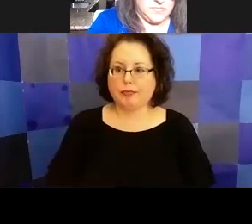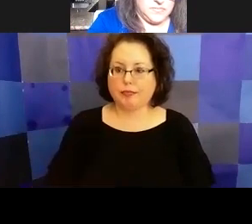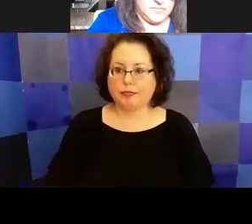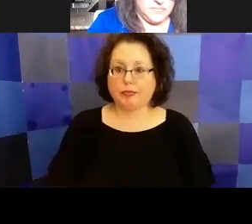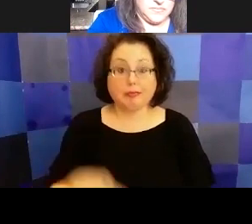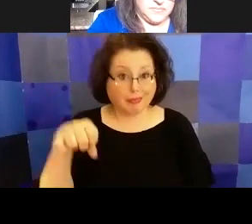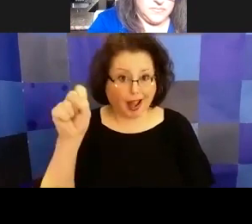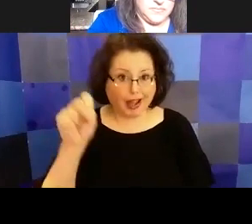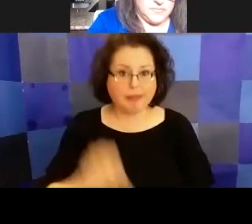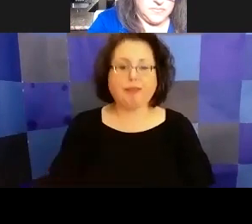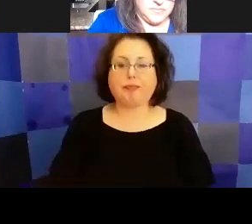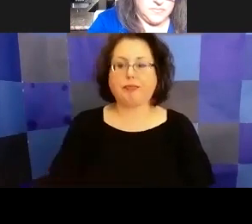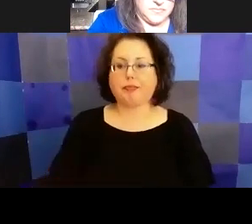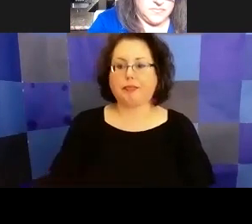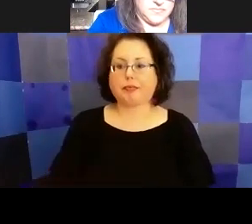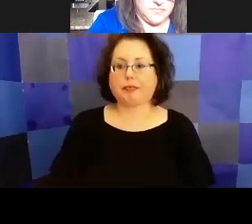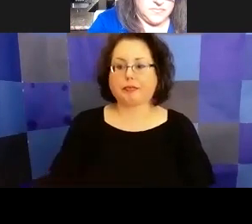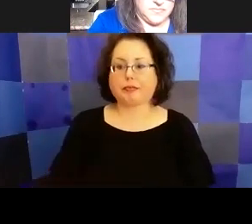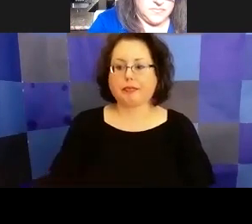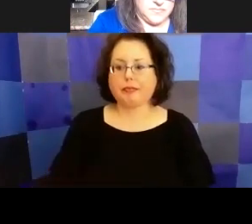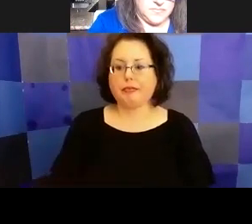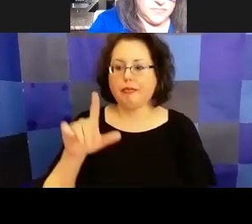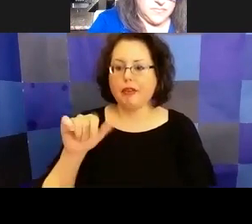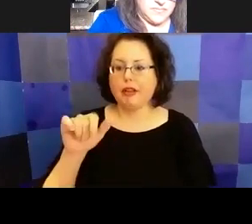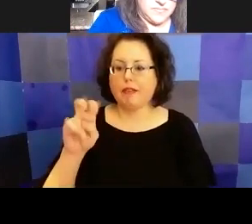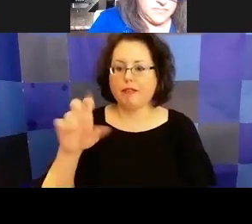Aye. Mr. Lavelle.